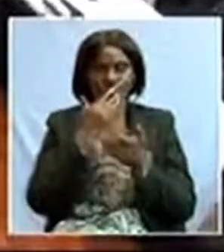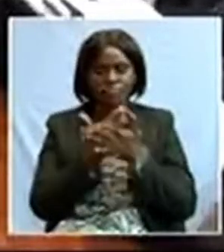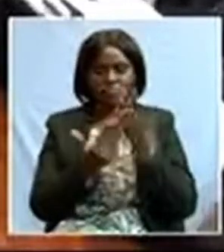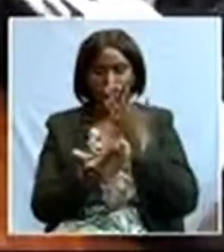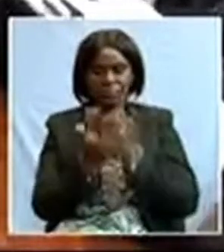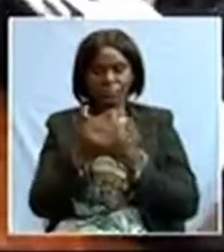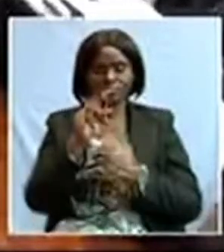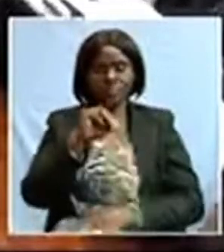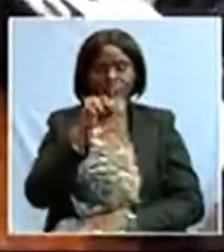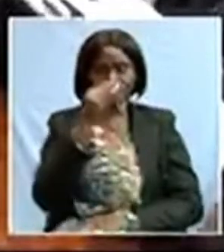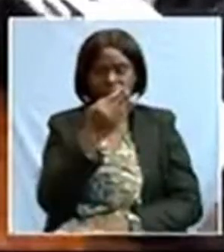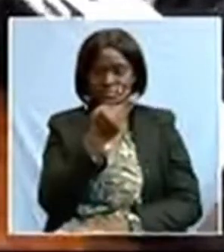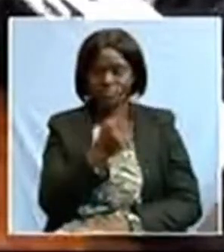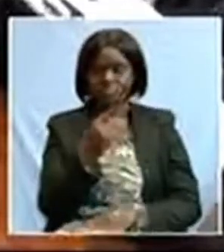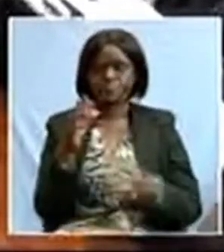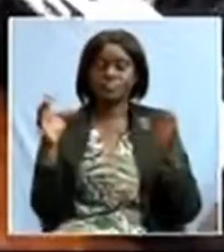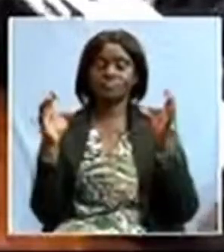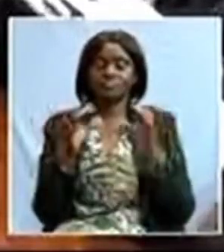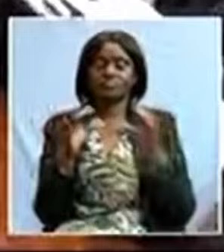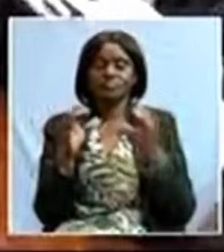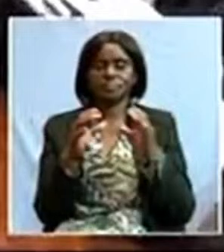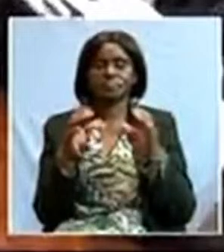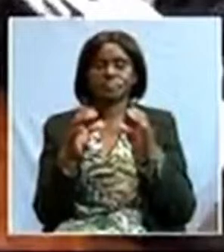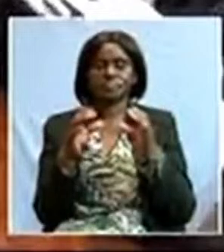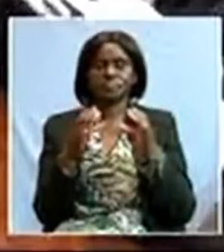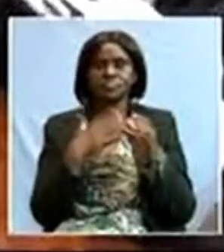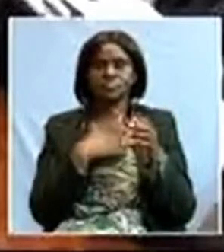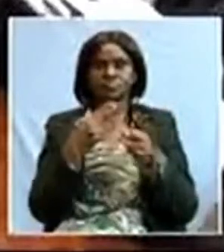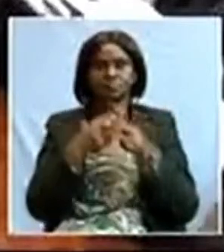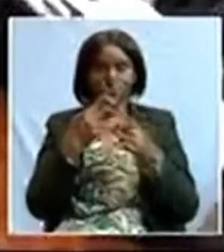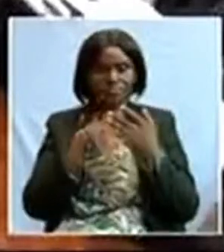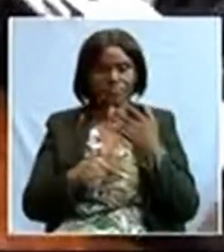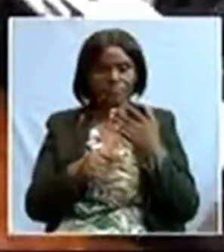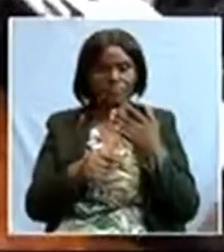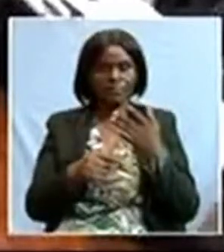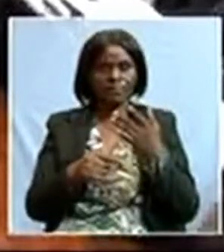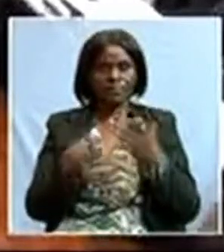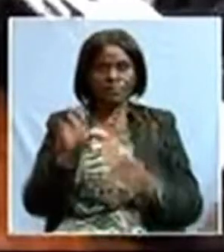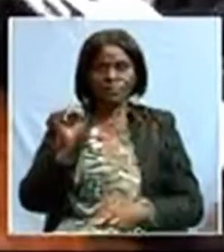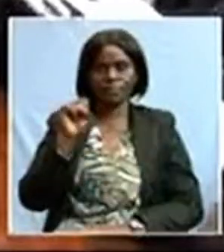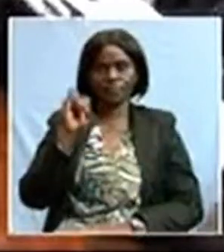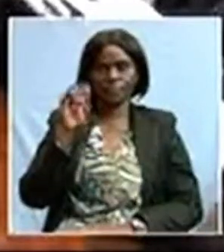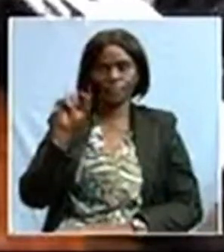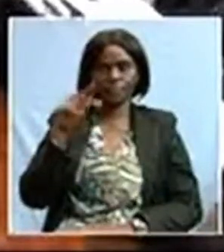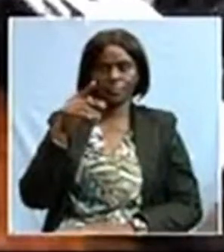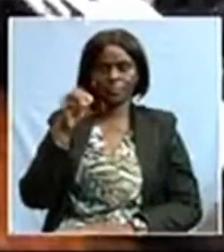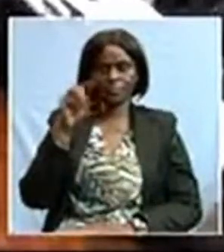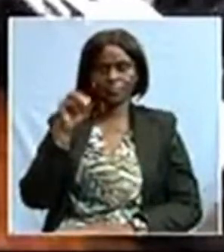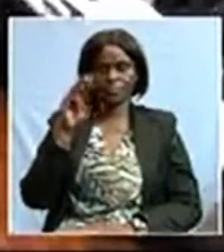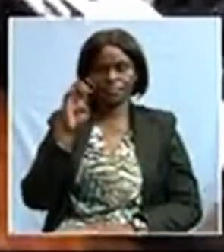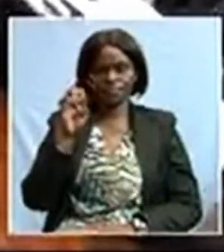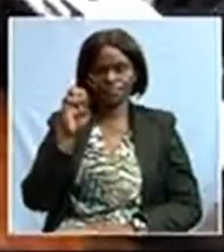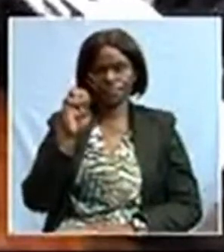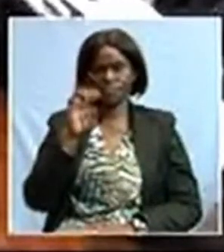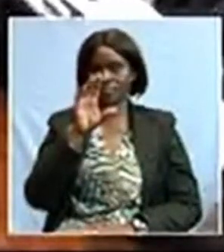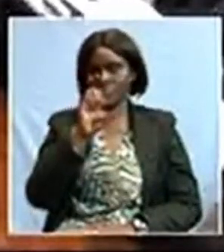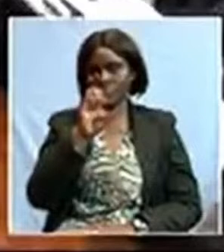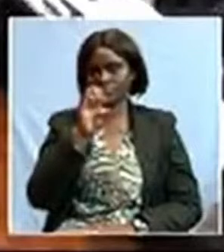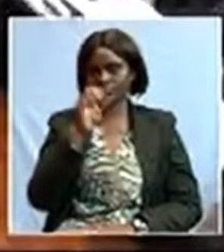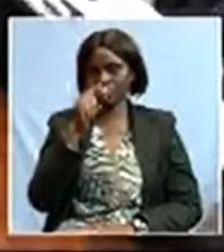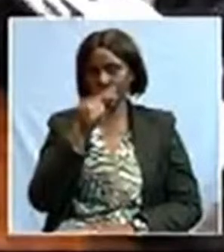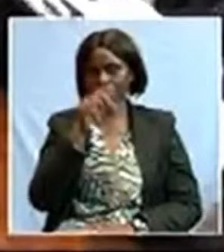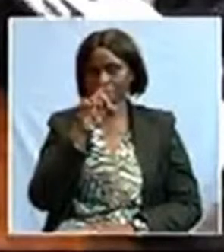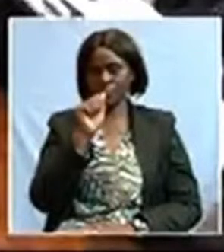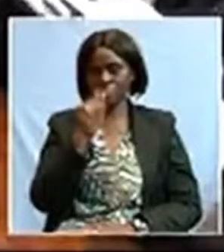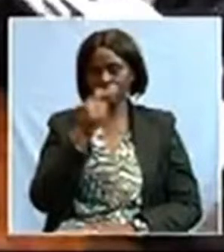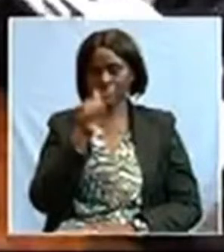morning, Mufulira Municipal Council. My name is Sinombe Edgar,